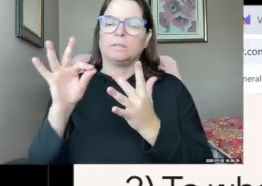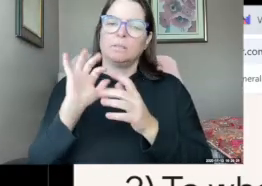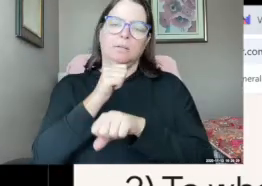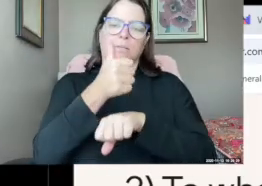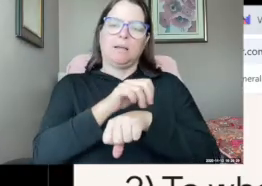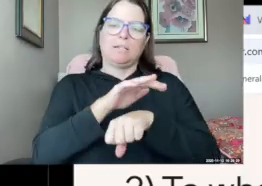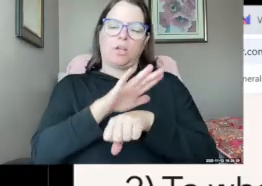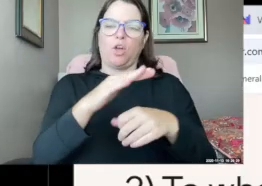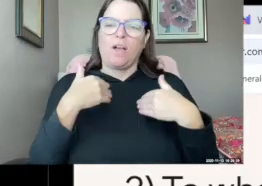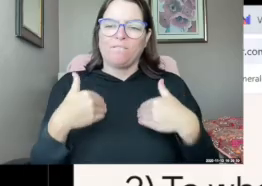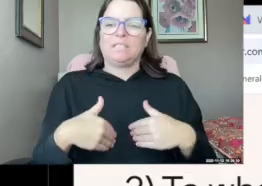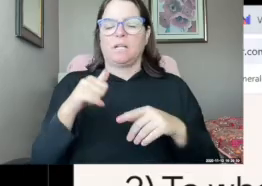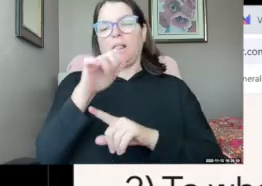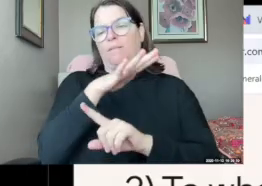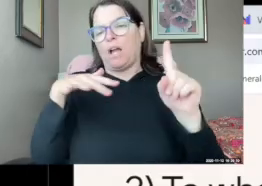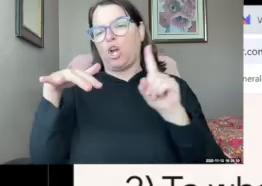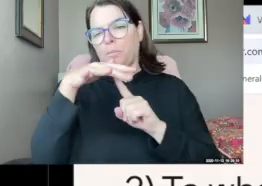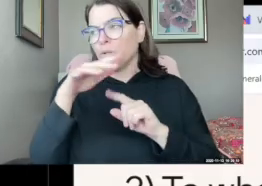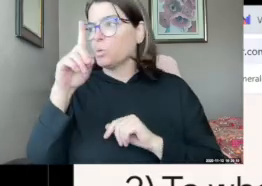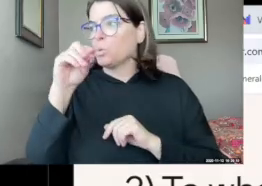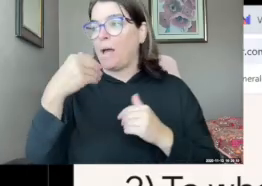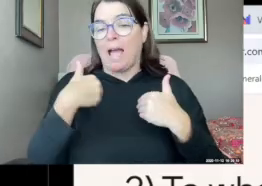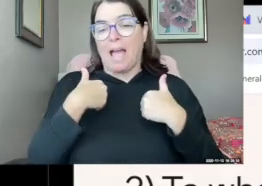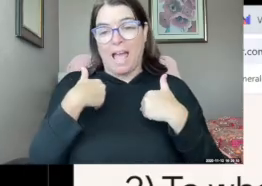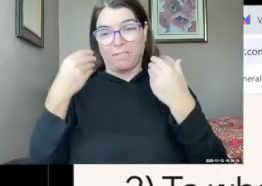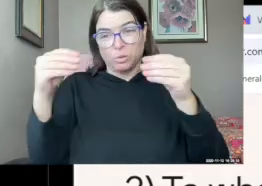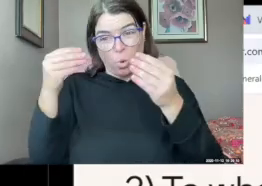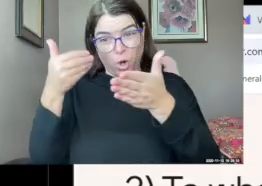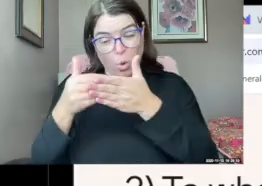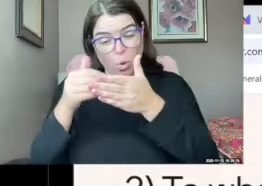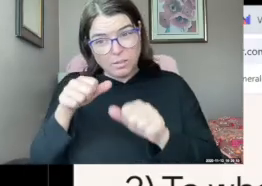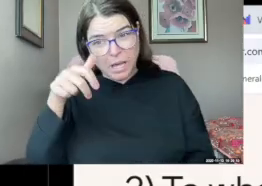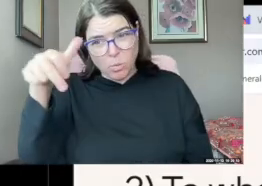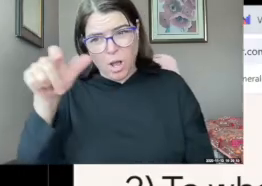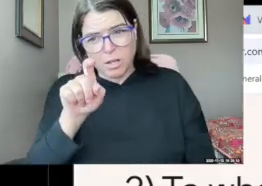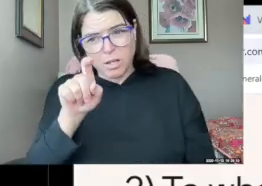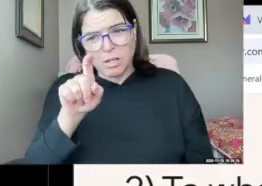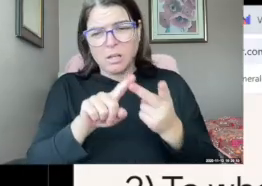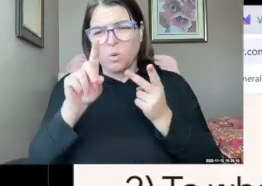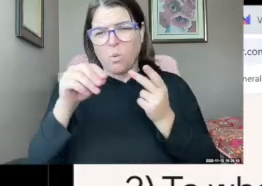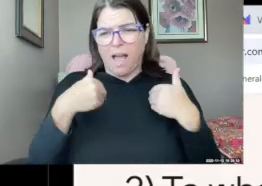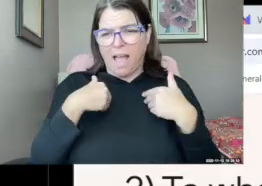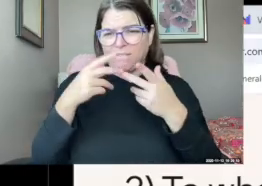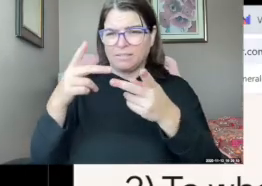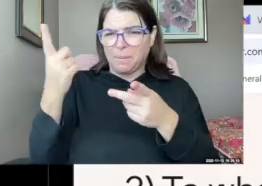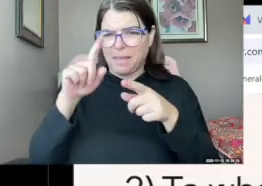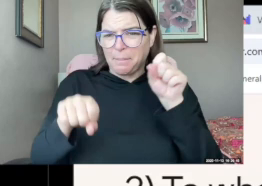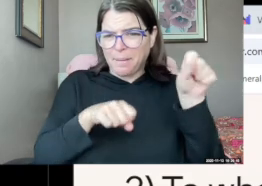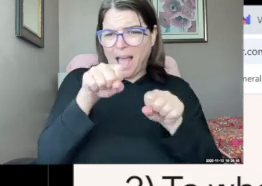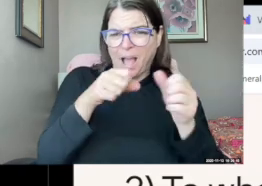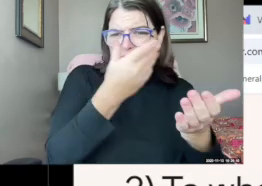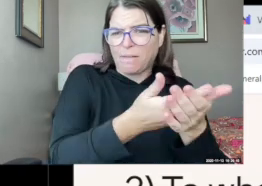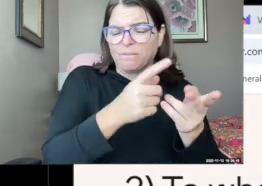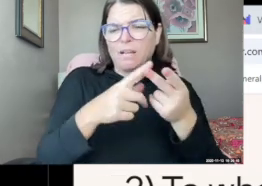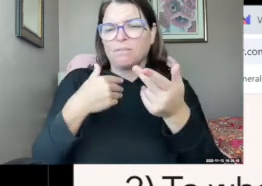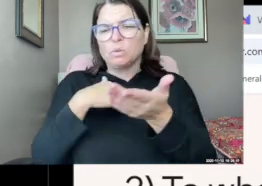make choices based on their physical environment. Do they have a store that they can walk to? Do they have a store that